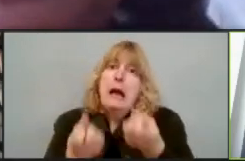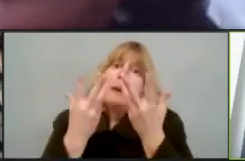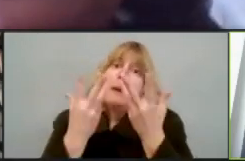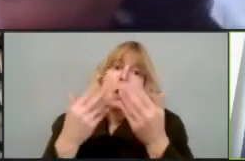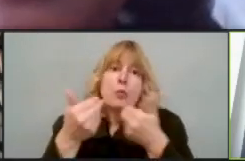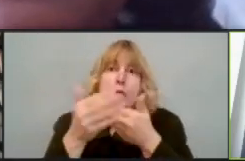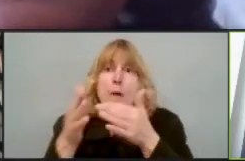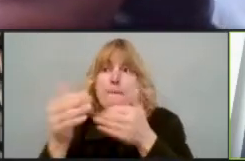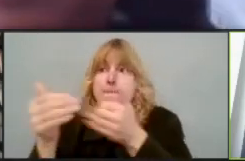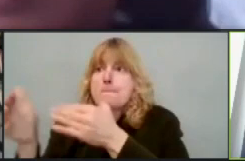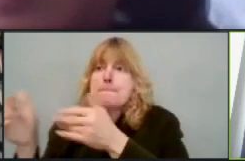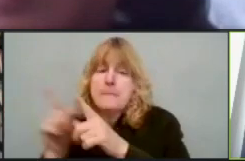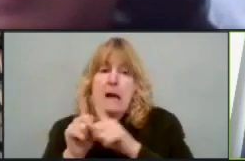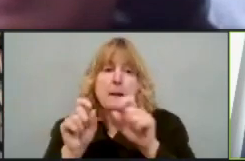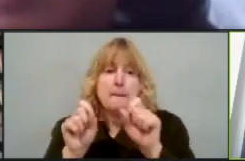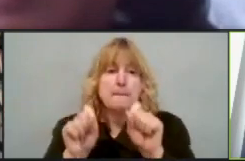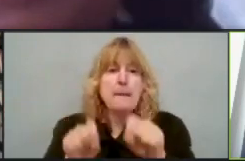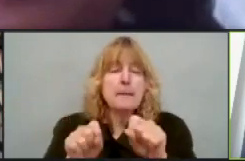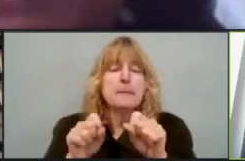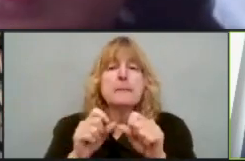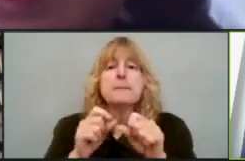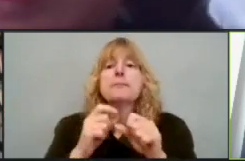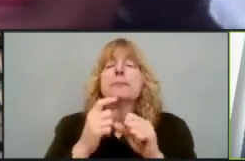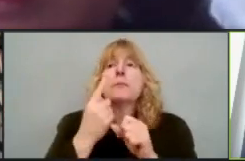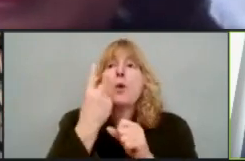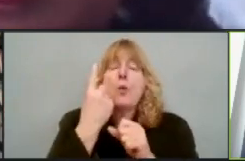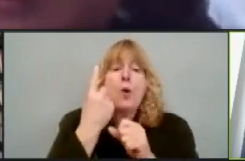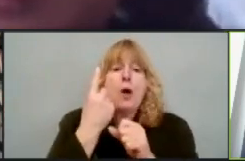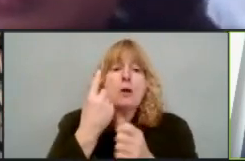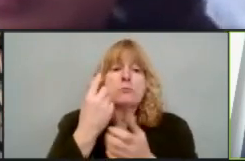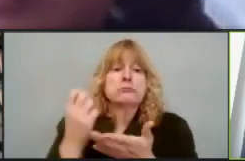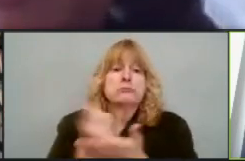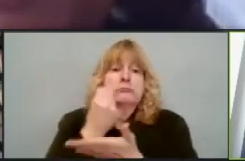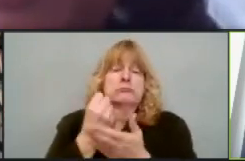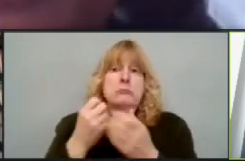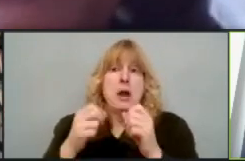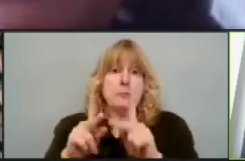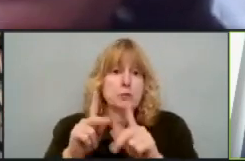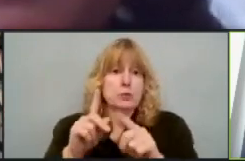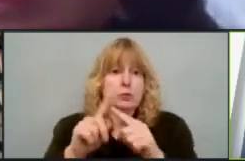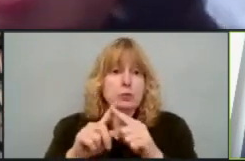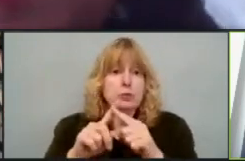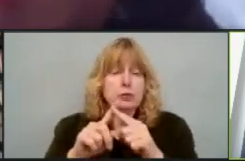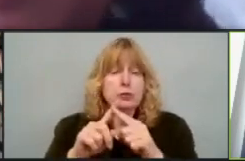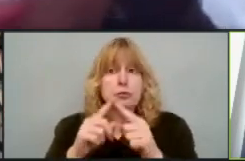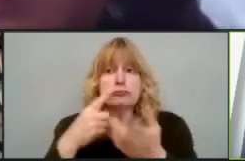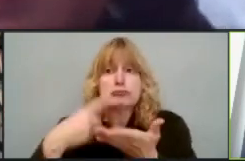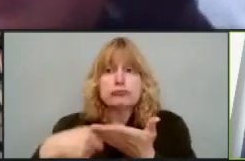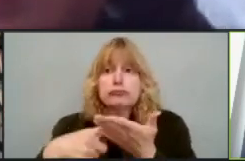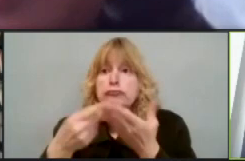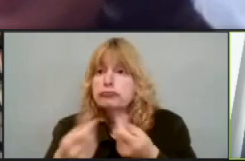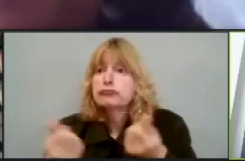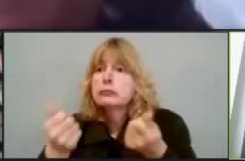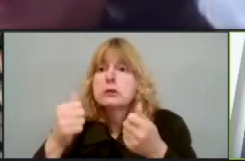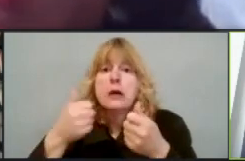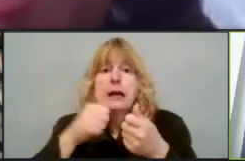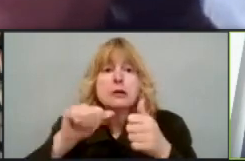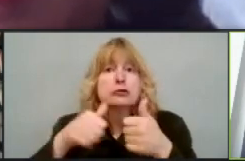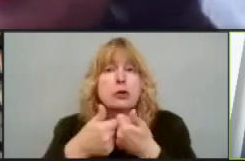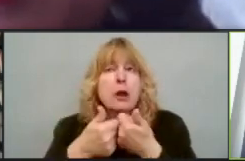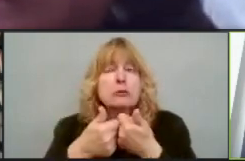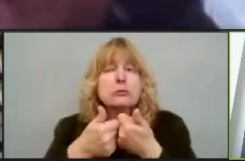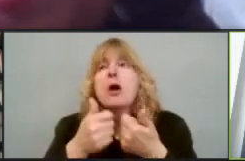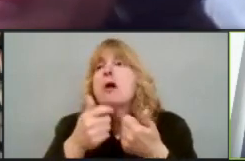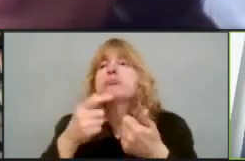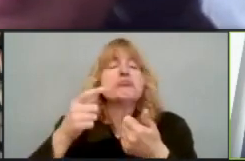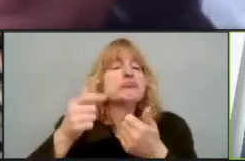One of the opportunities to address challenges is most of our buildings have enough space, so we don't have